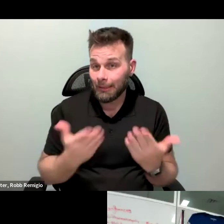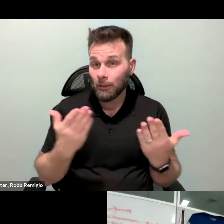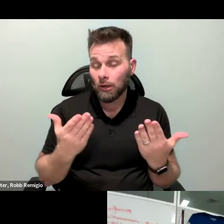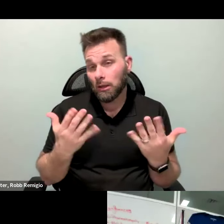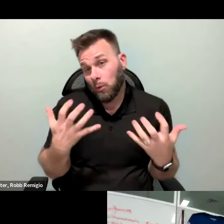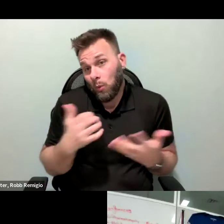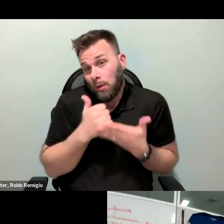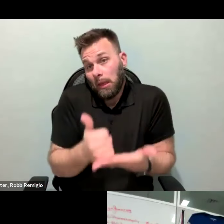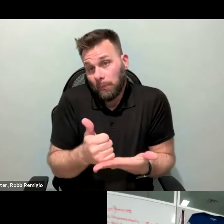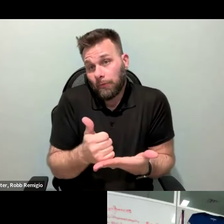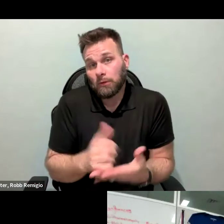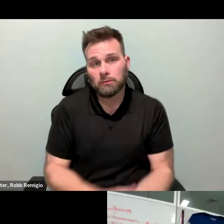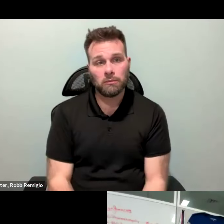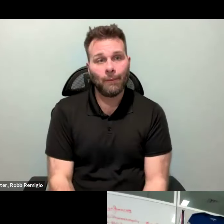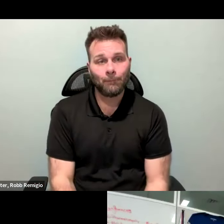helpful.